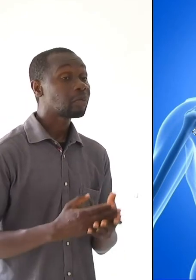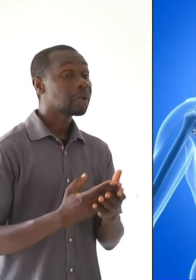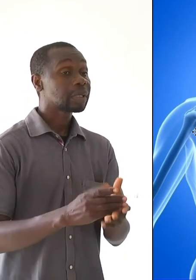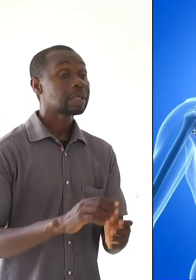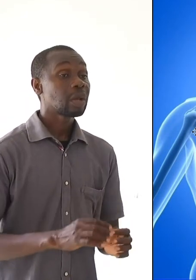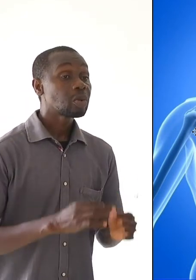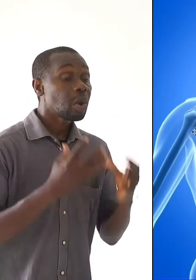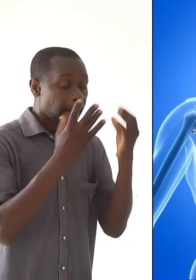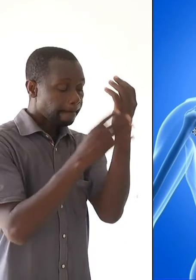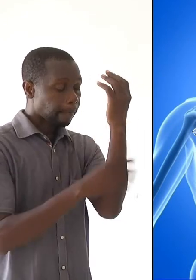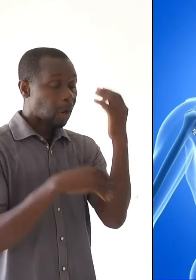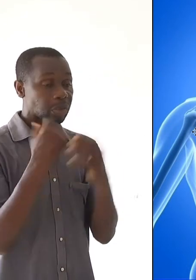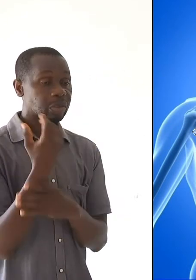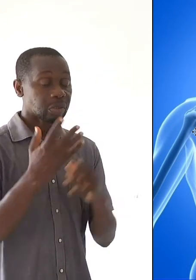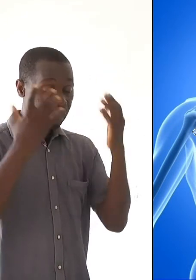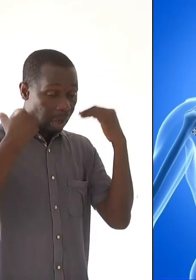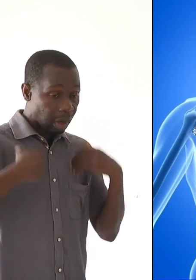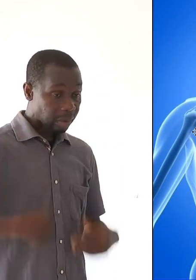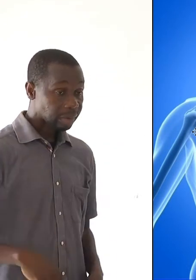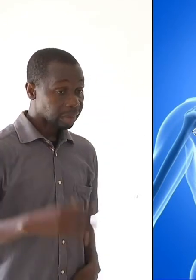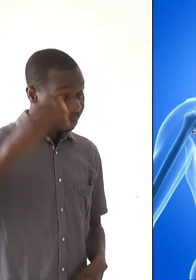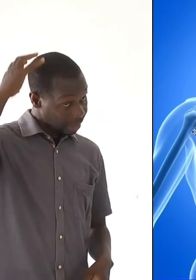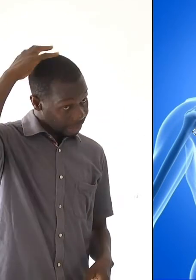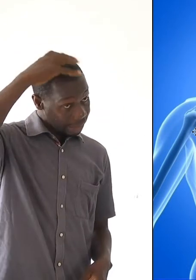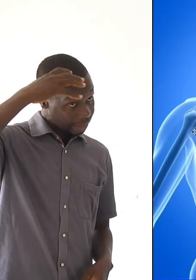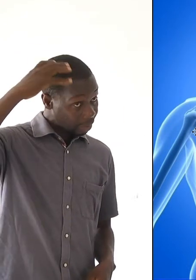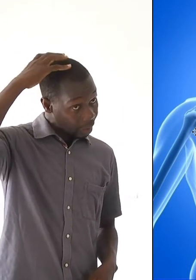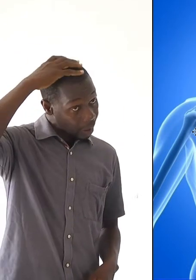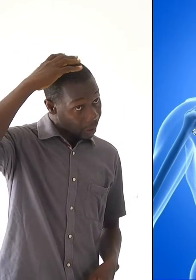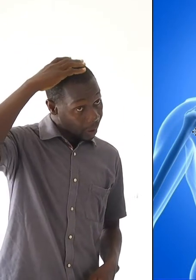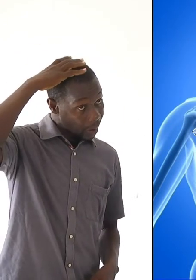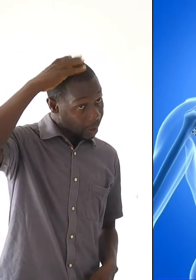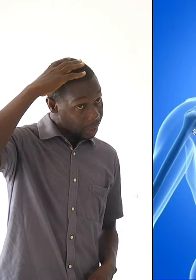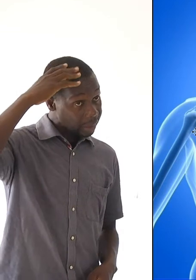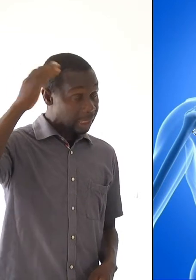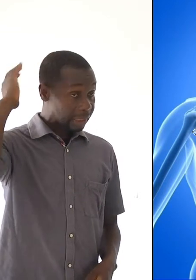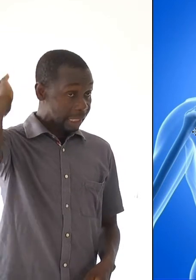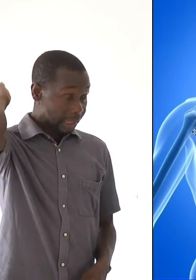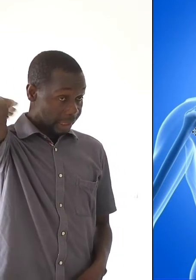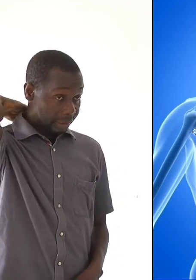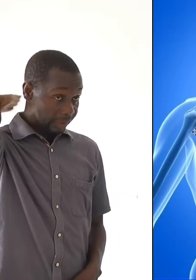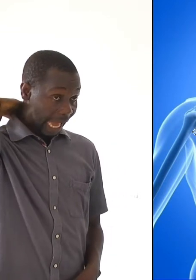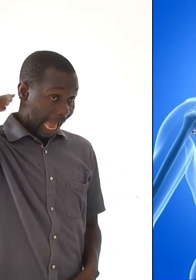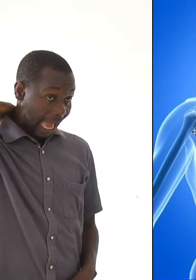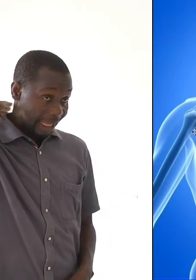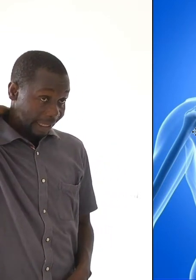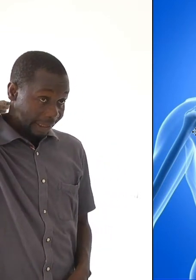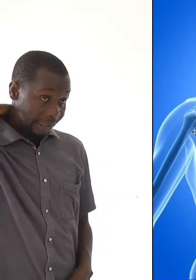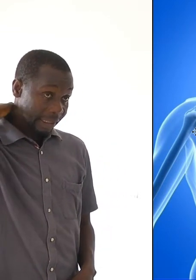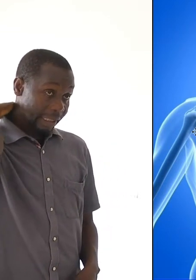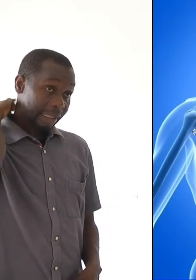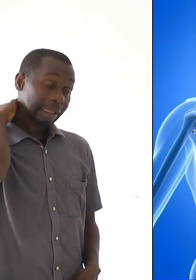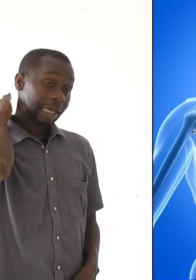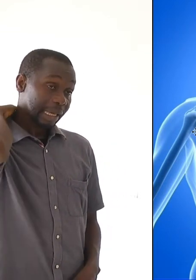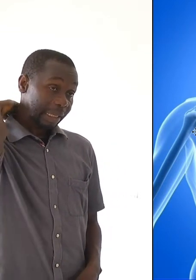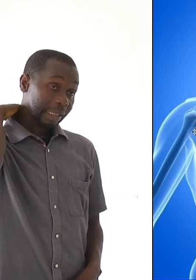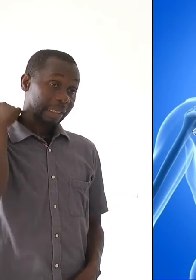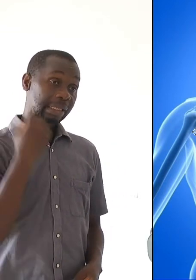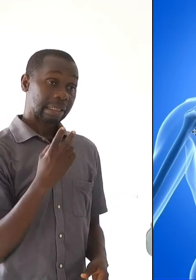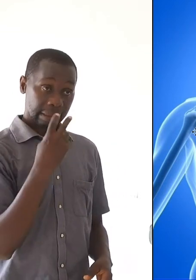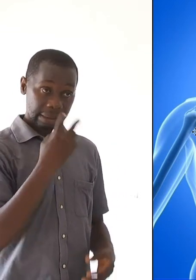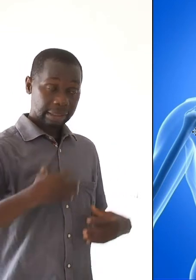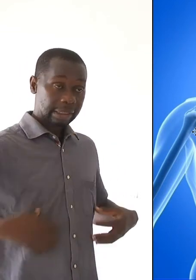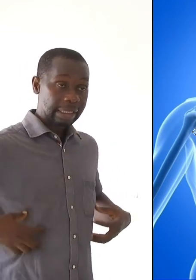to the bones of the body. We can see the skull, we can see the spine, the bones of the spinal cord. We can see